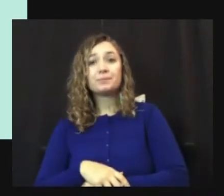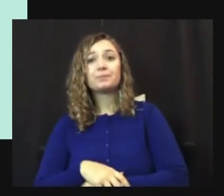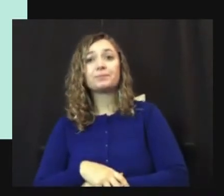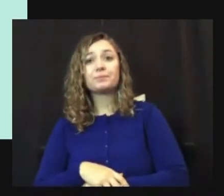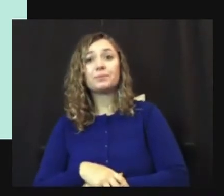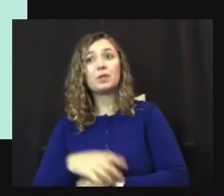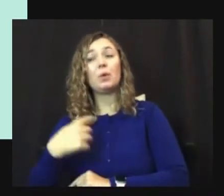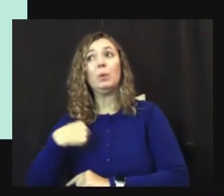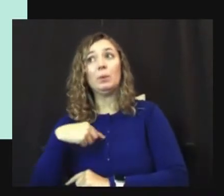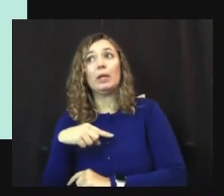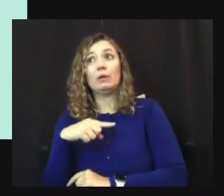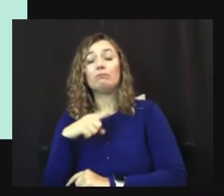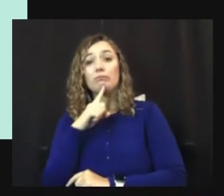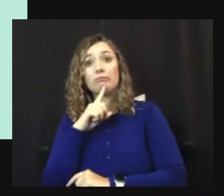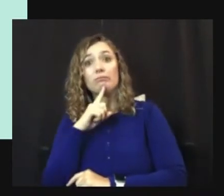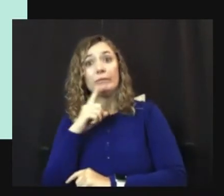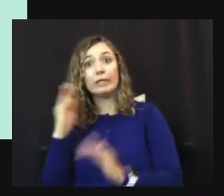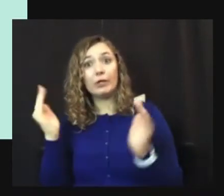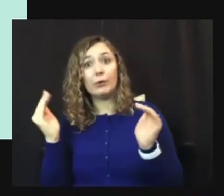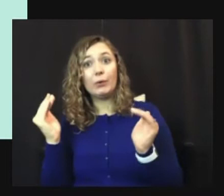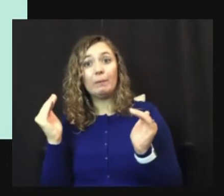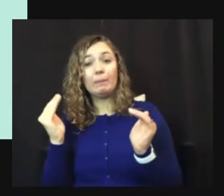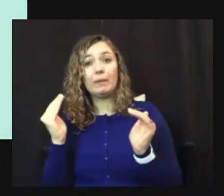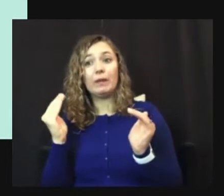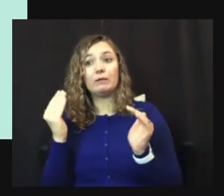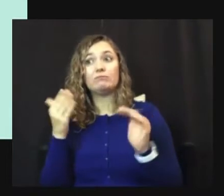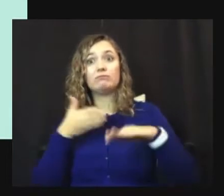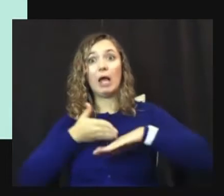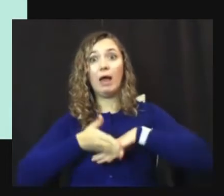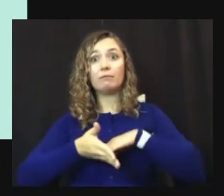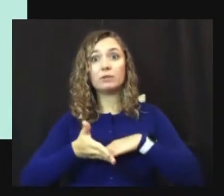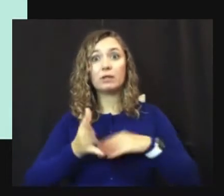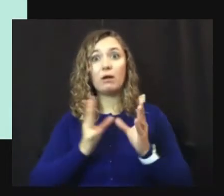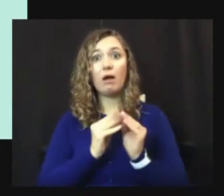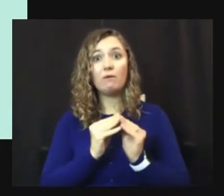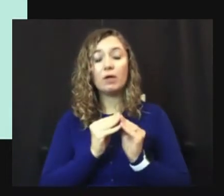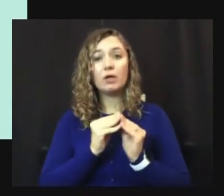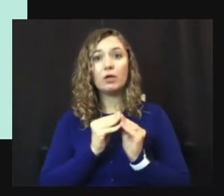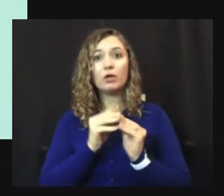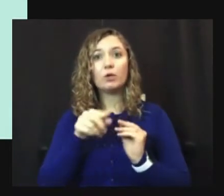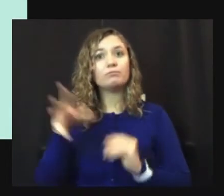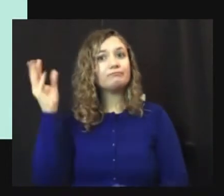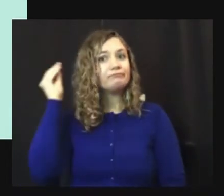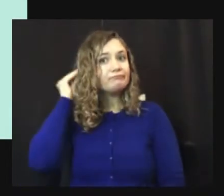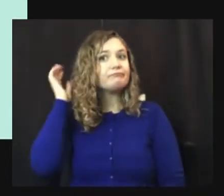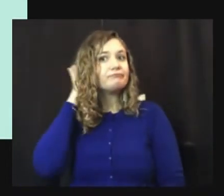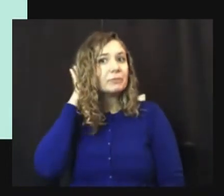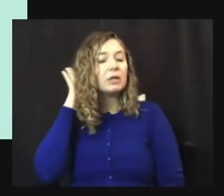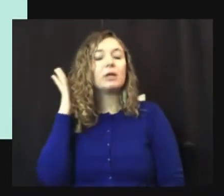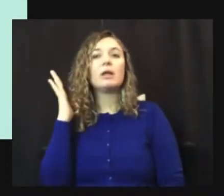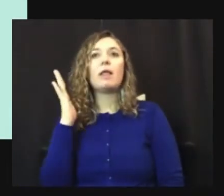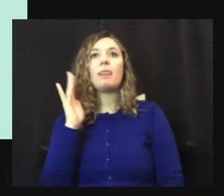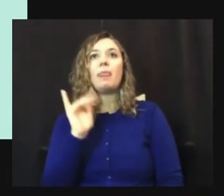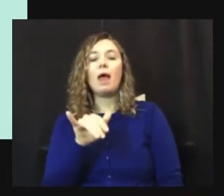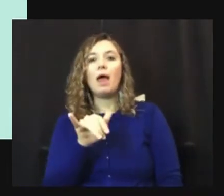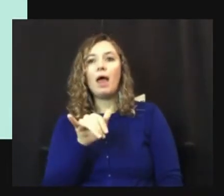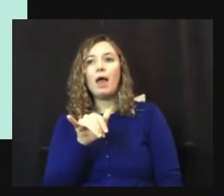hope that as you exit this conference, what you will take away is that